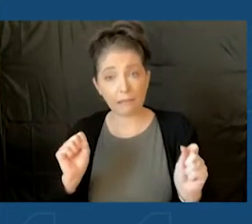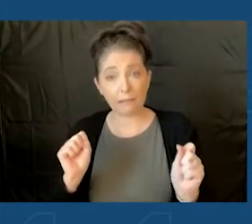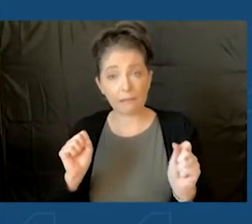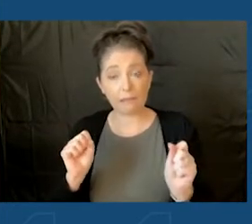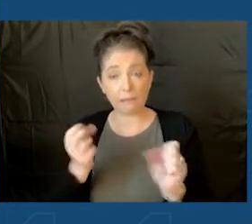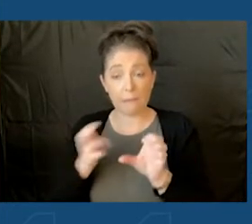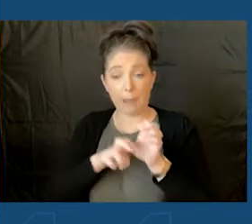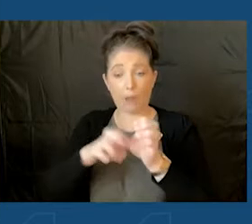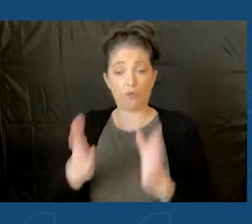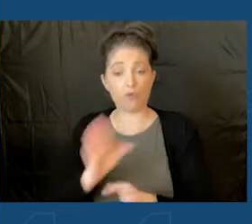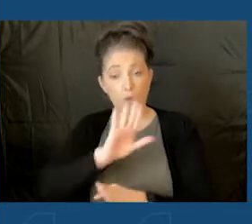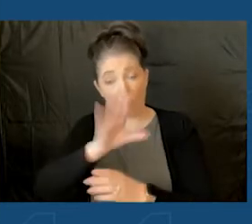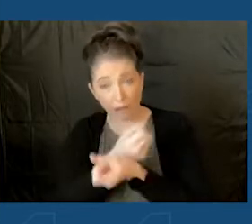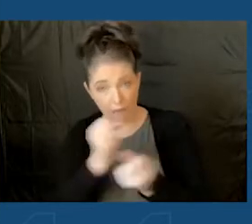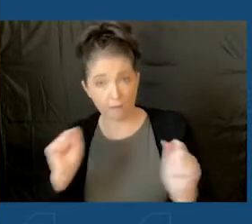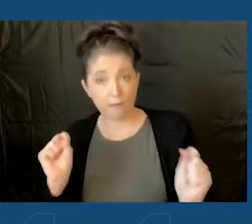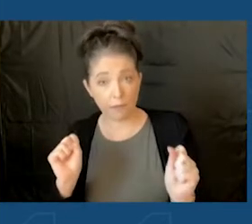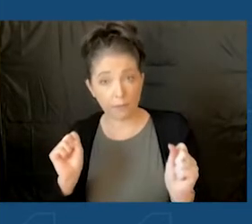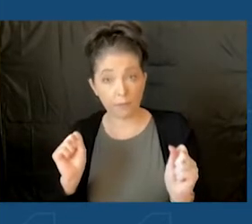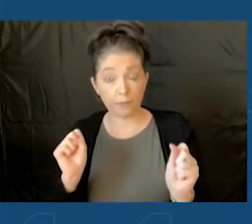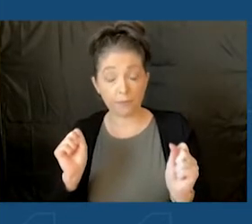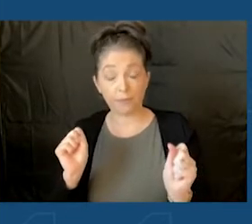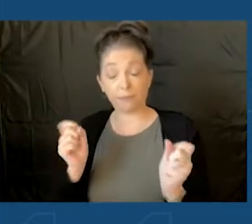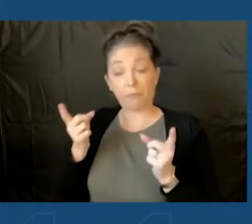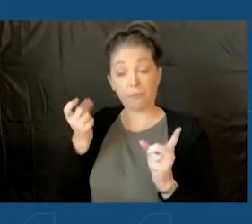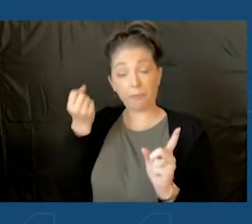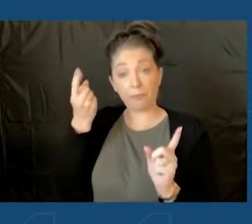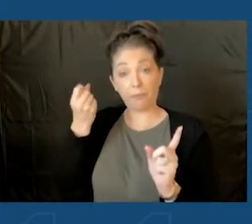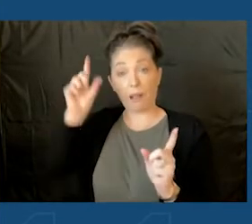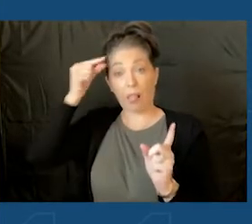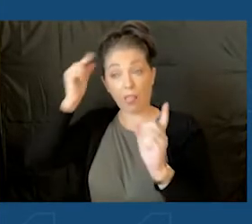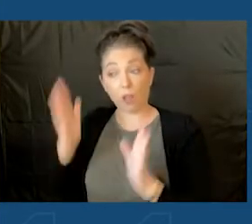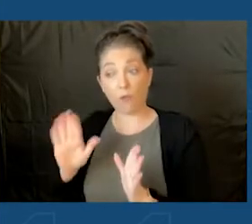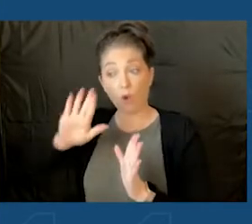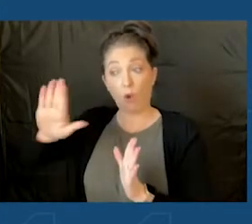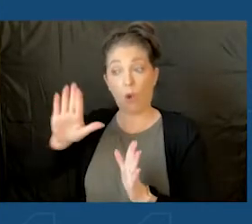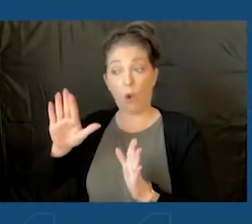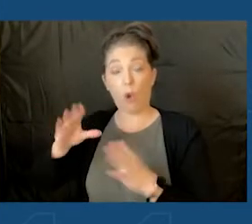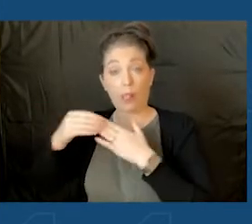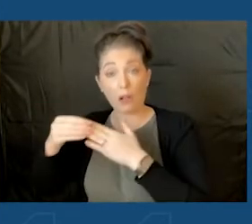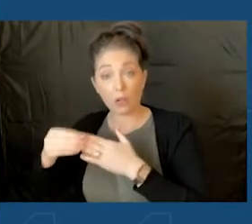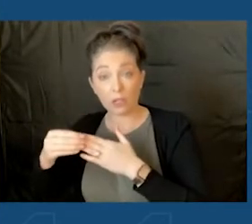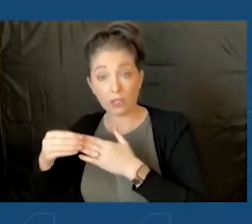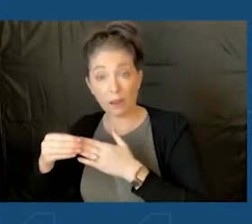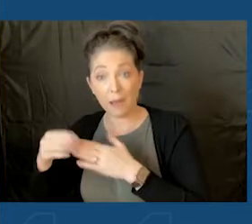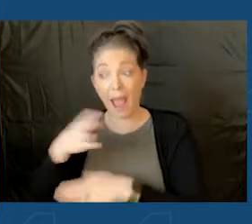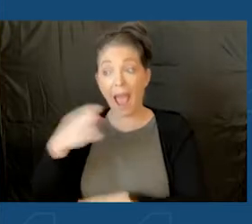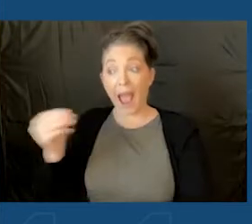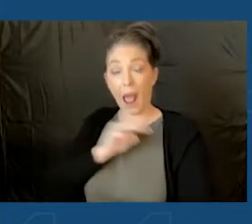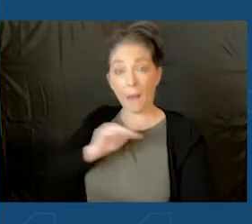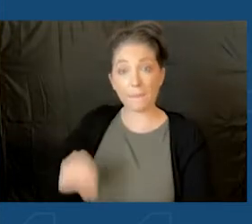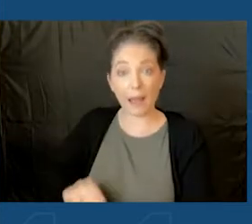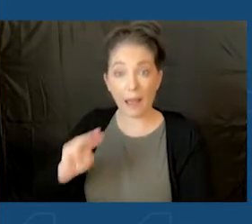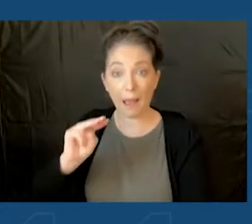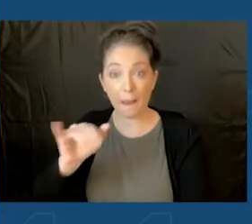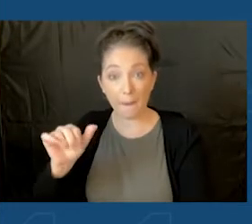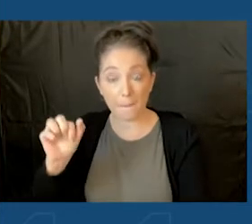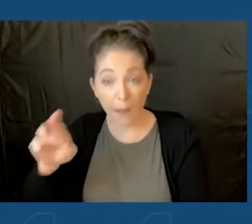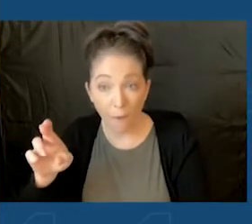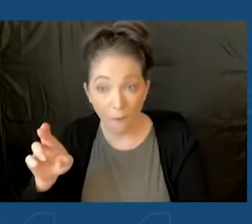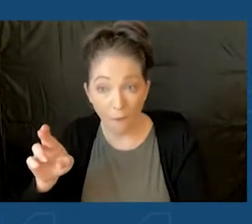with the governor's leadership and in partnership with the mayor, think of that, a partnership between the governor and the mayor. Novel idea, as